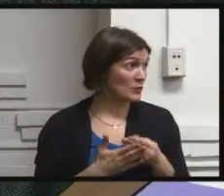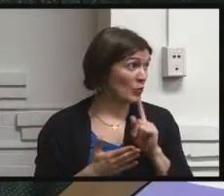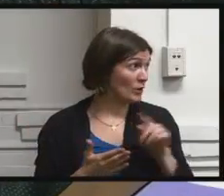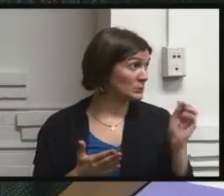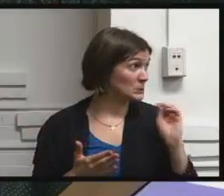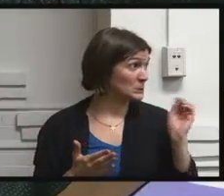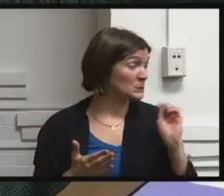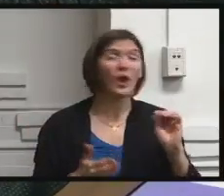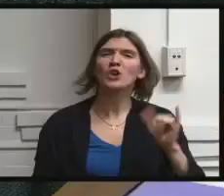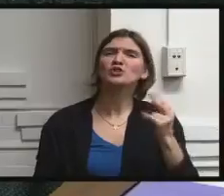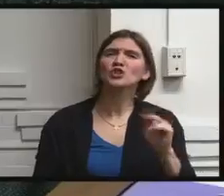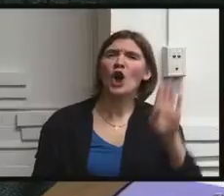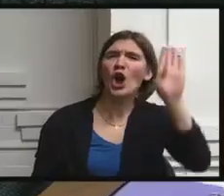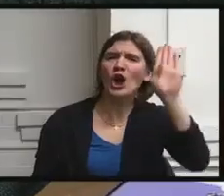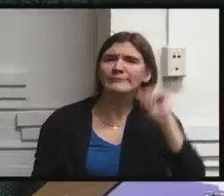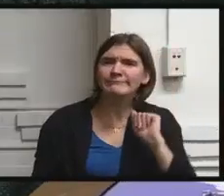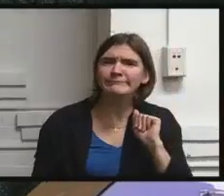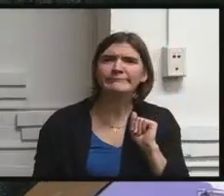report? Just a